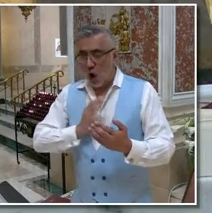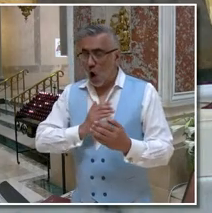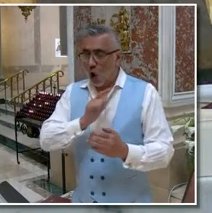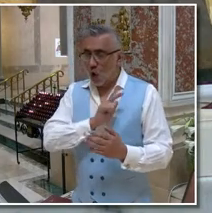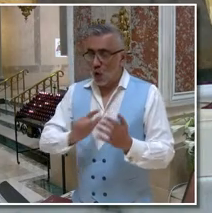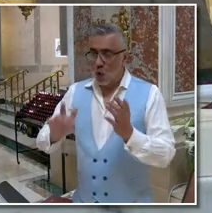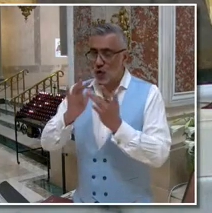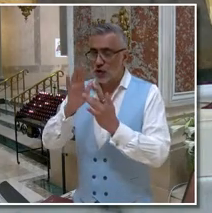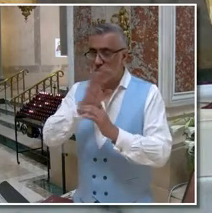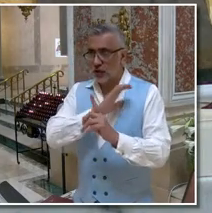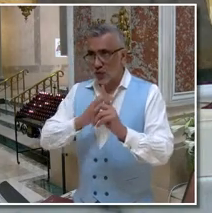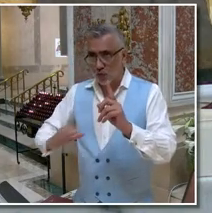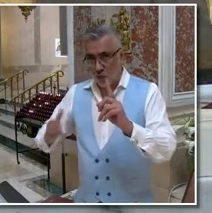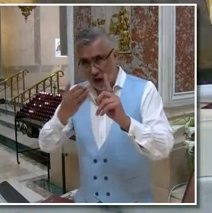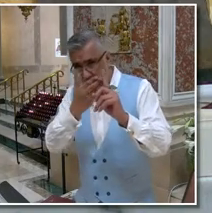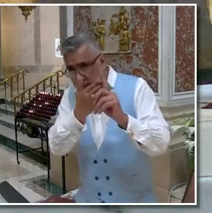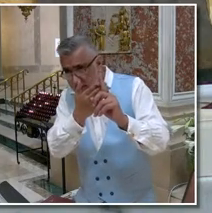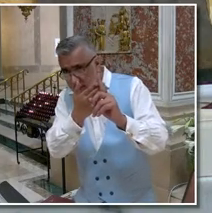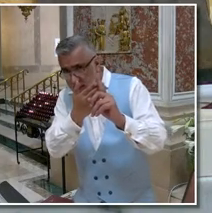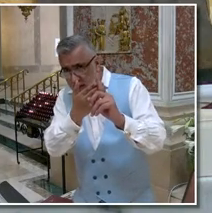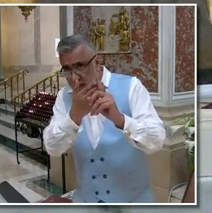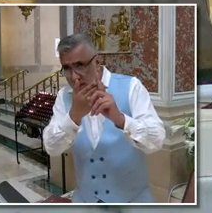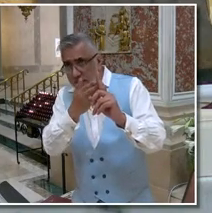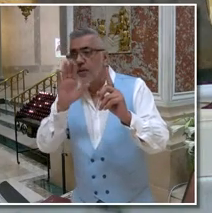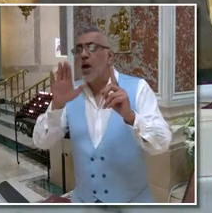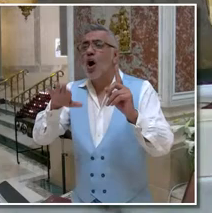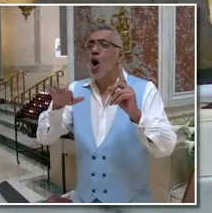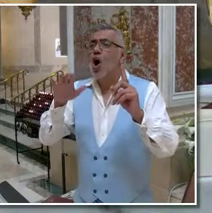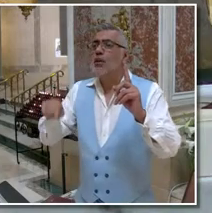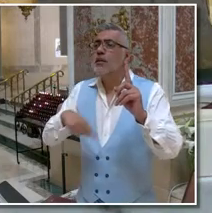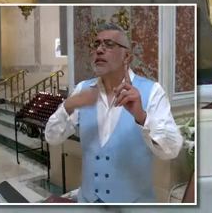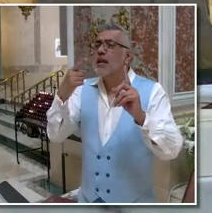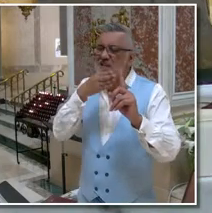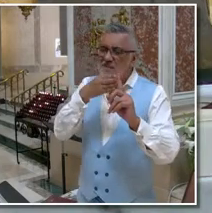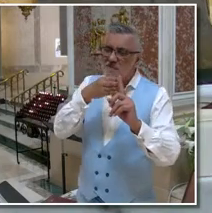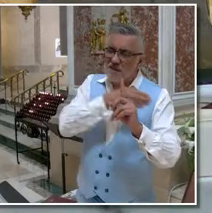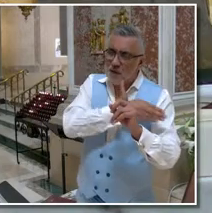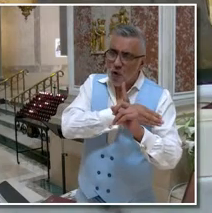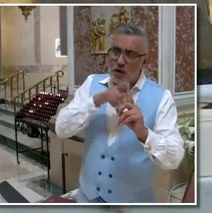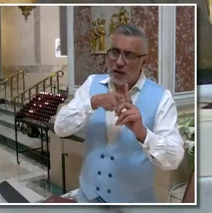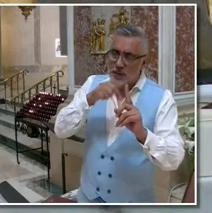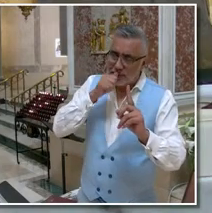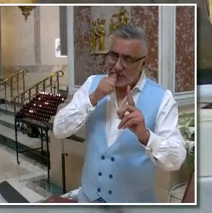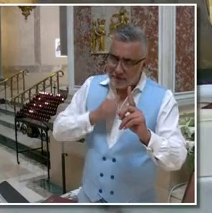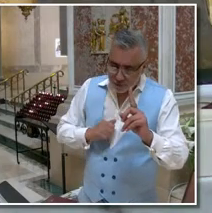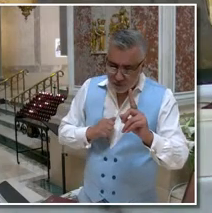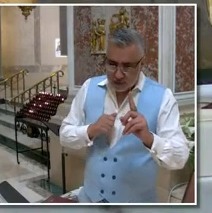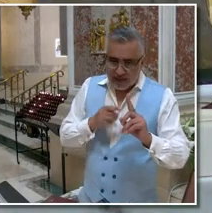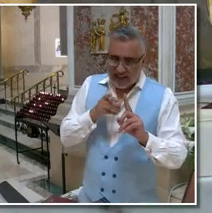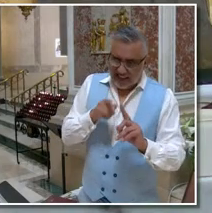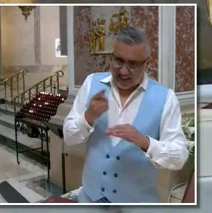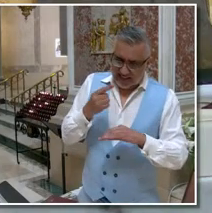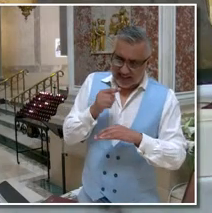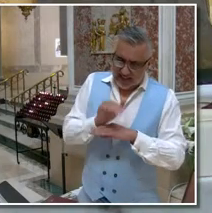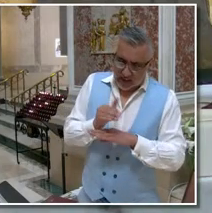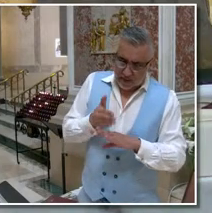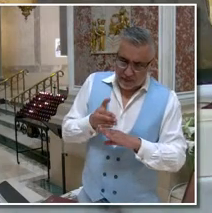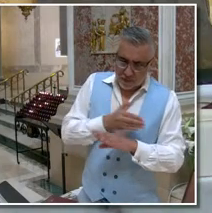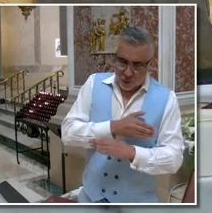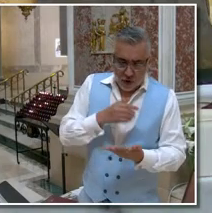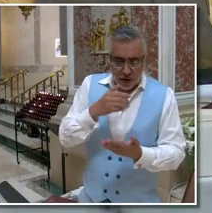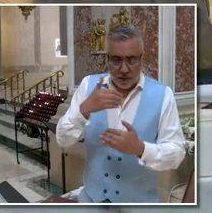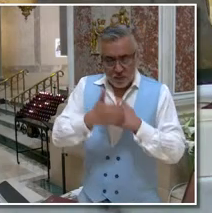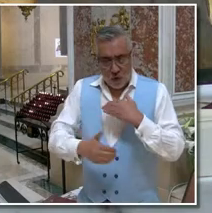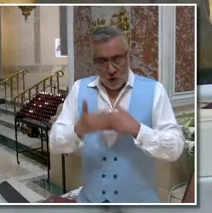Lord Jesus Christ. On the day before he was to suffer, he took bread in his